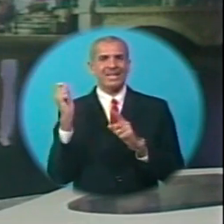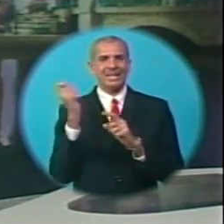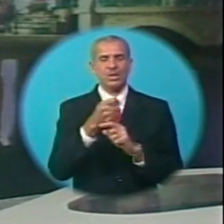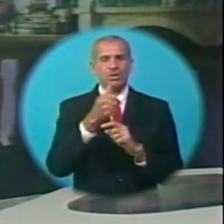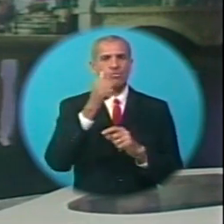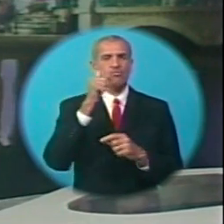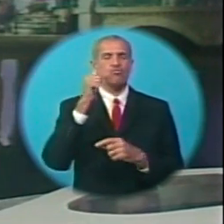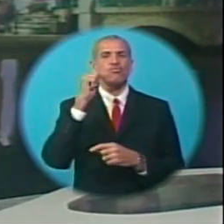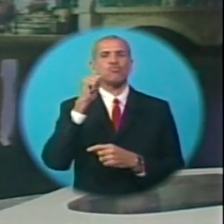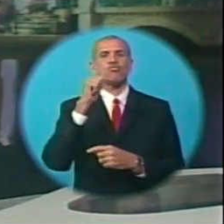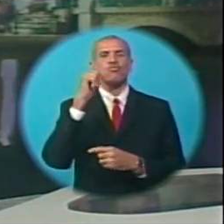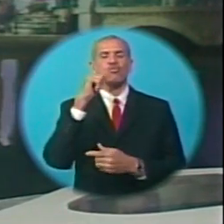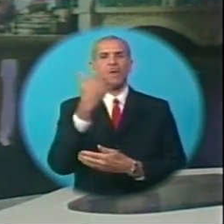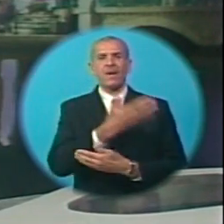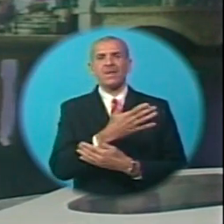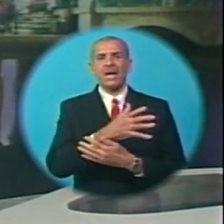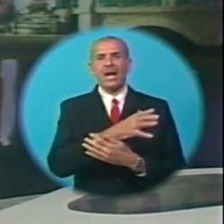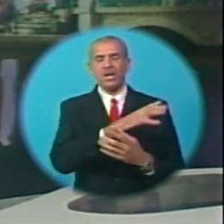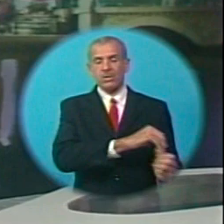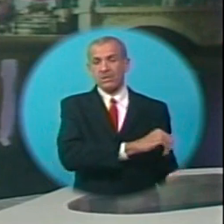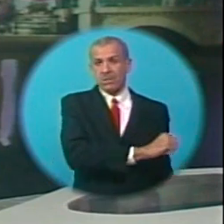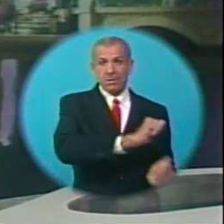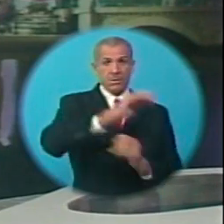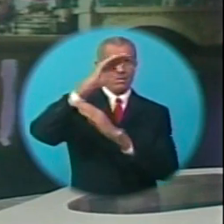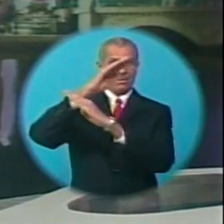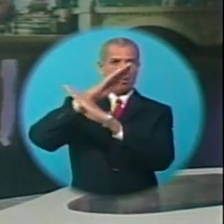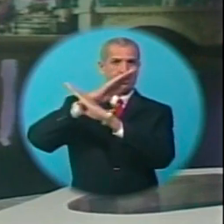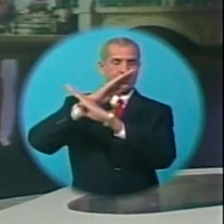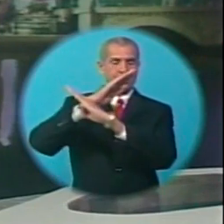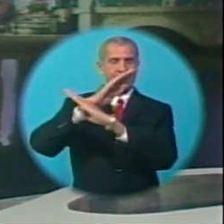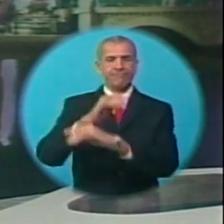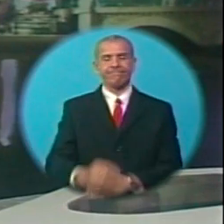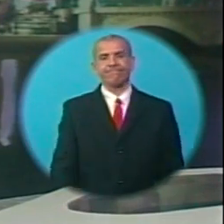who used the child as a shield.